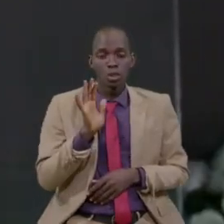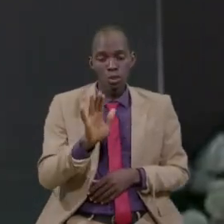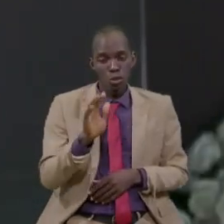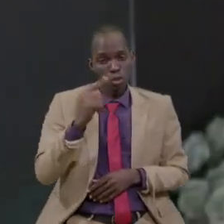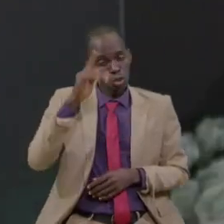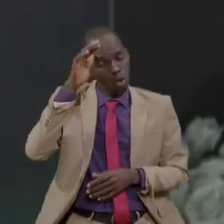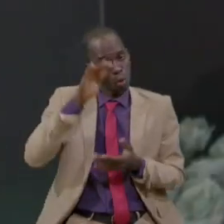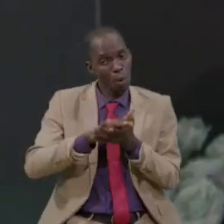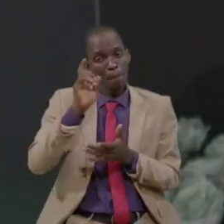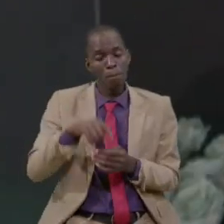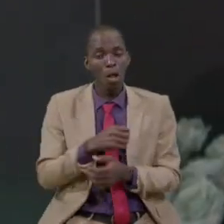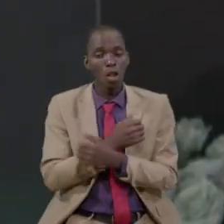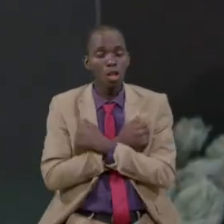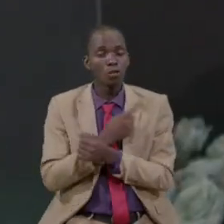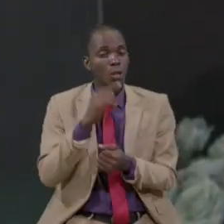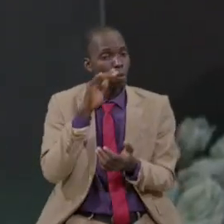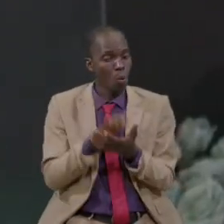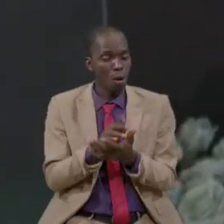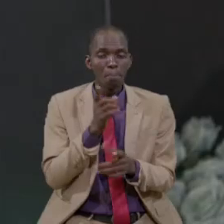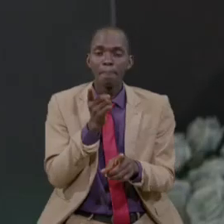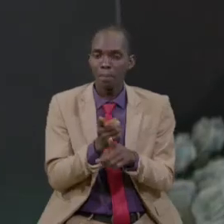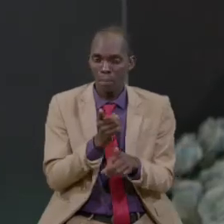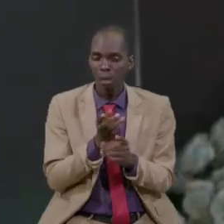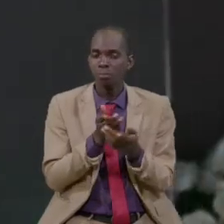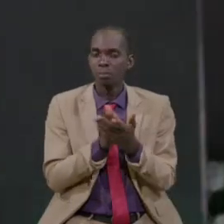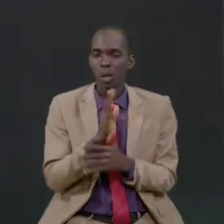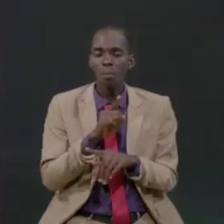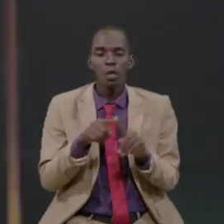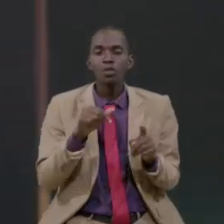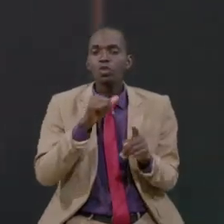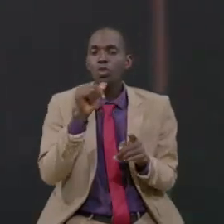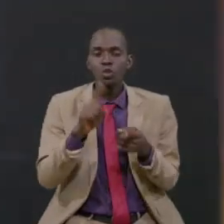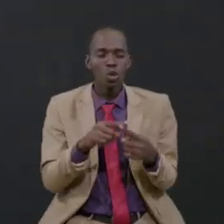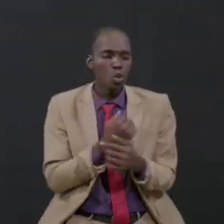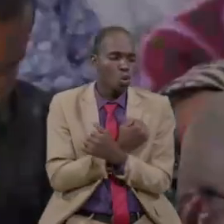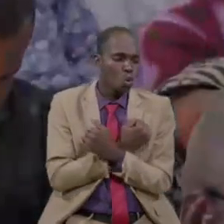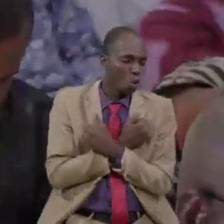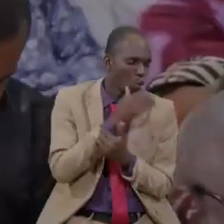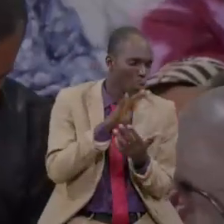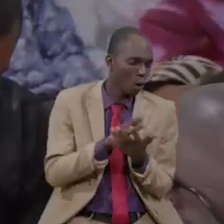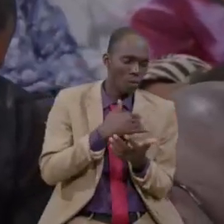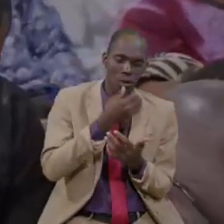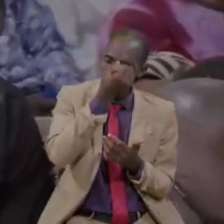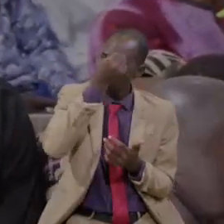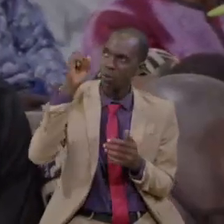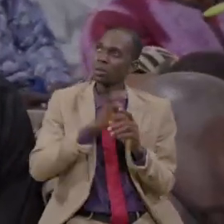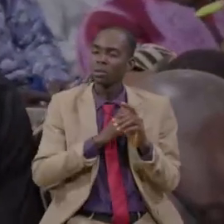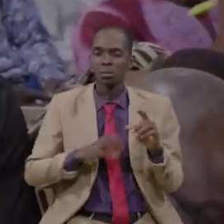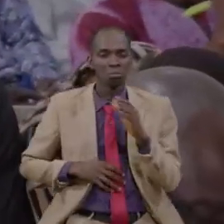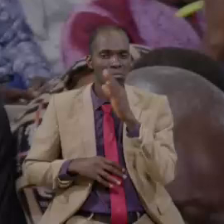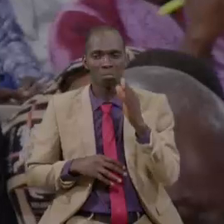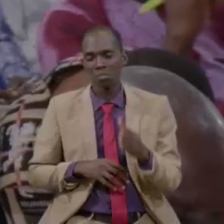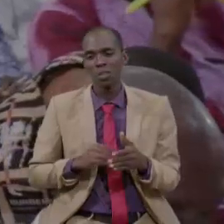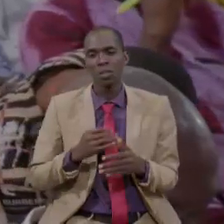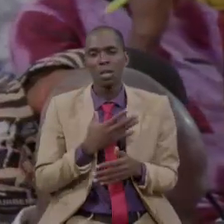the point of disobeying Christ. Well, we're not disobeying Christ. But then he said he